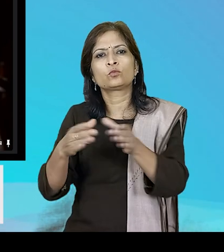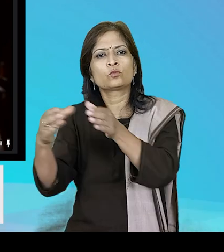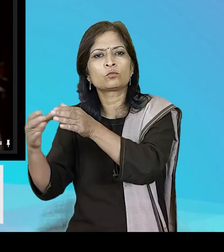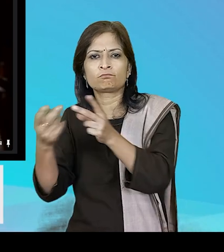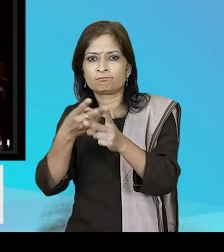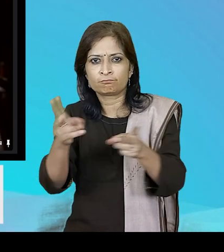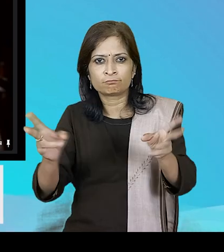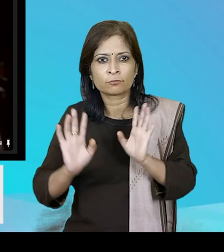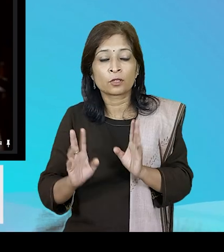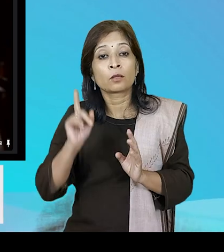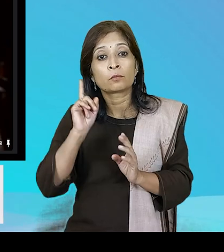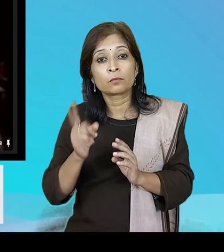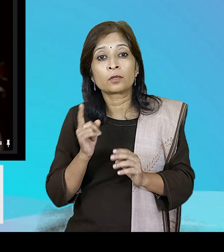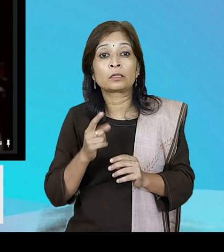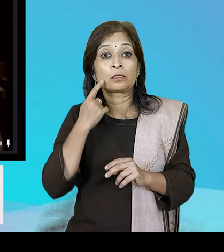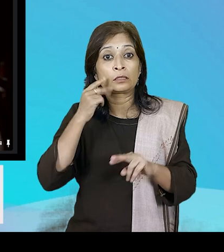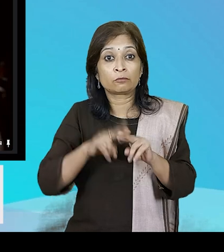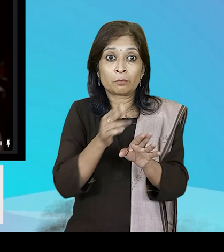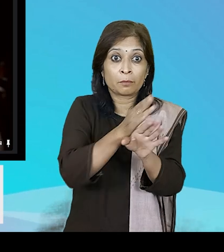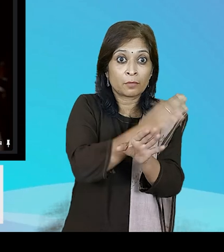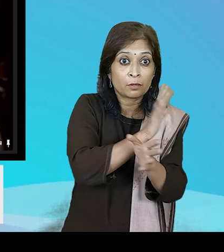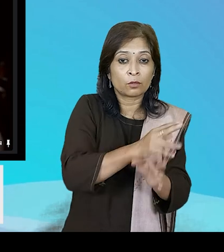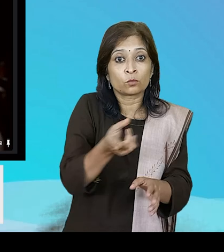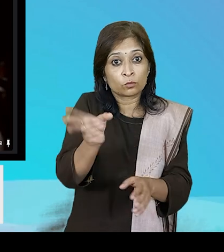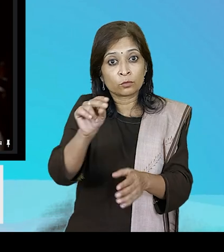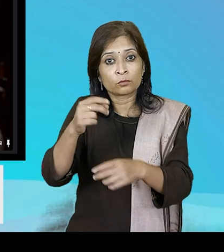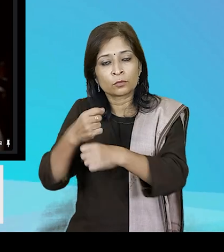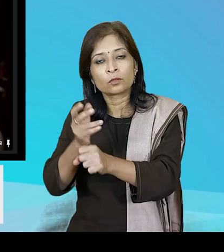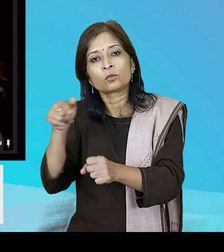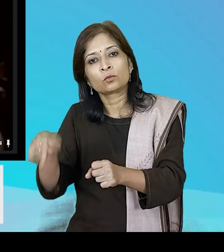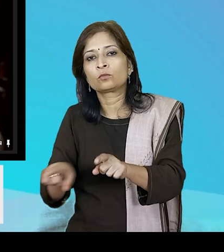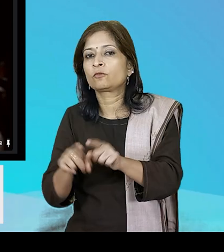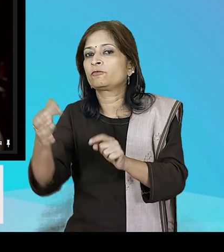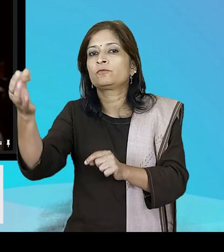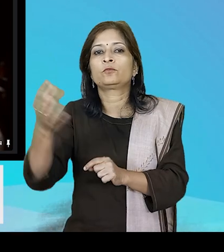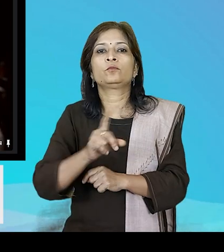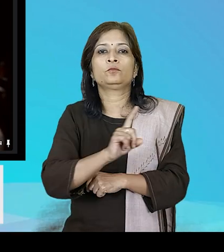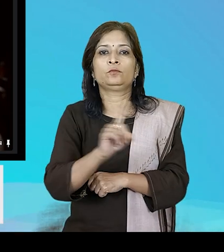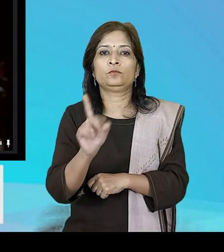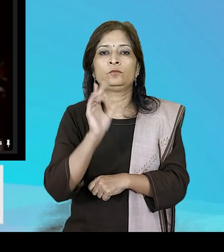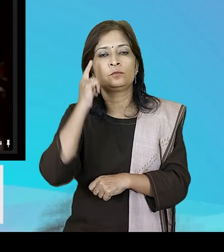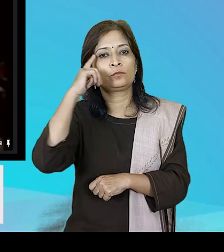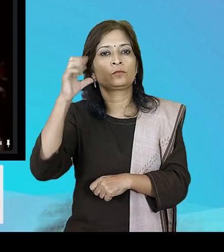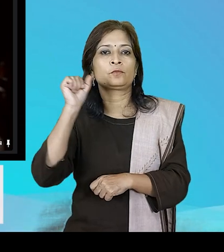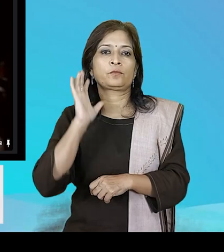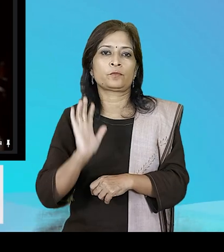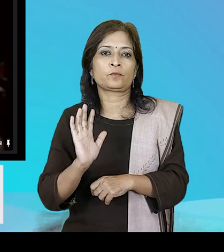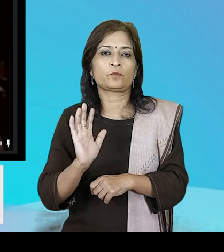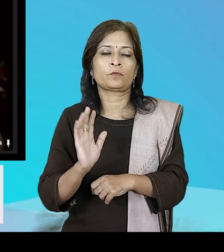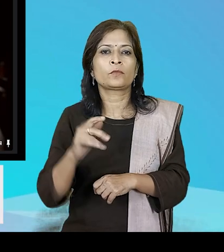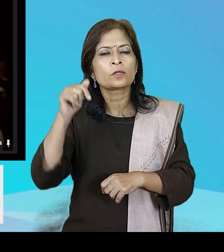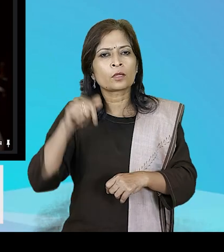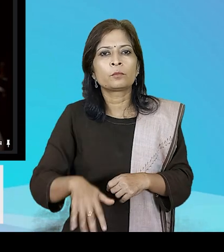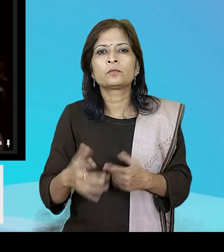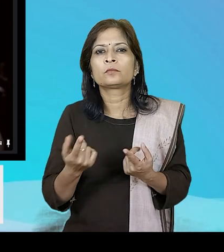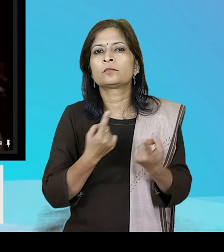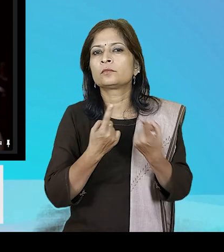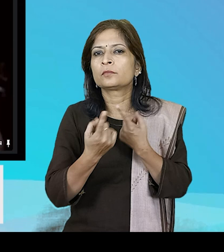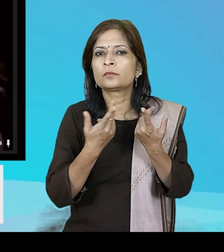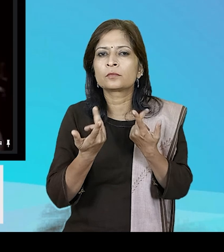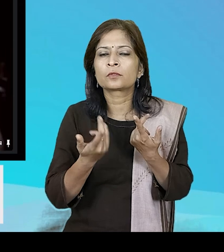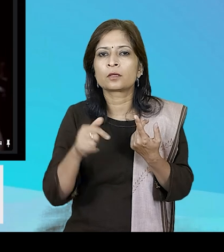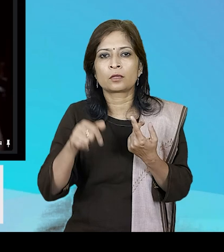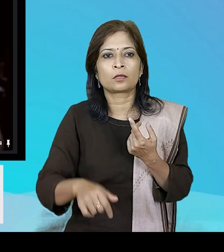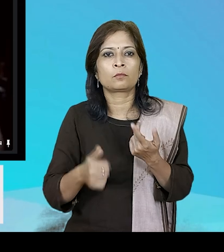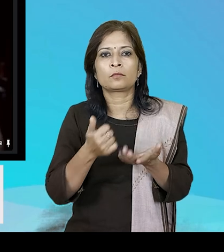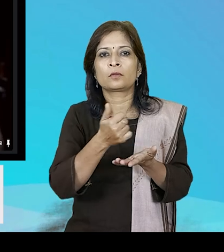website, but these cases are also reissue and not issue of fresh passport. Okay. Ma'am, as we